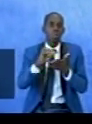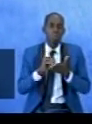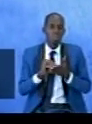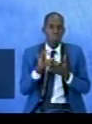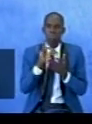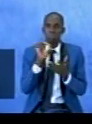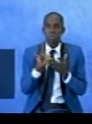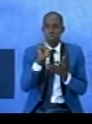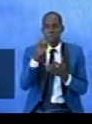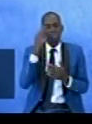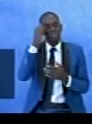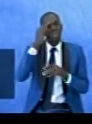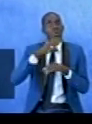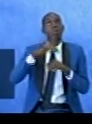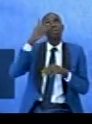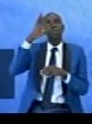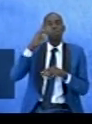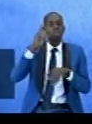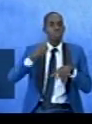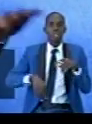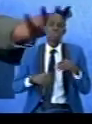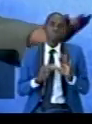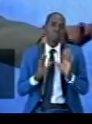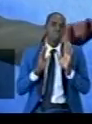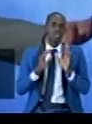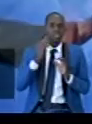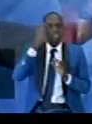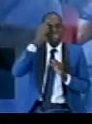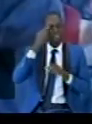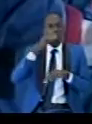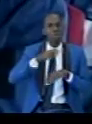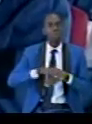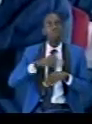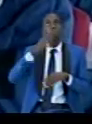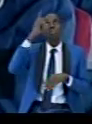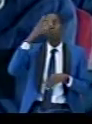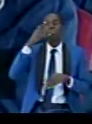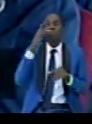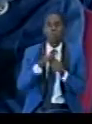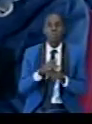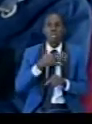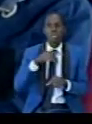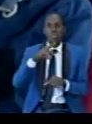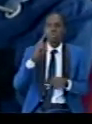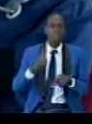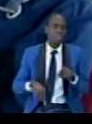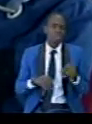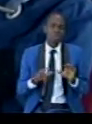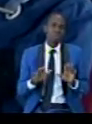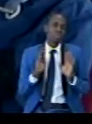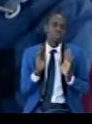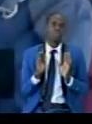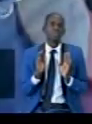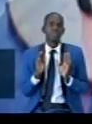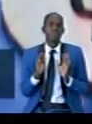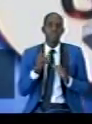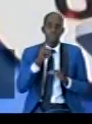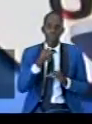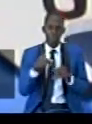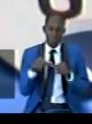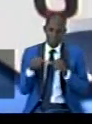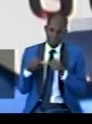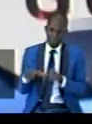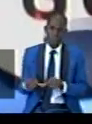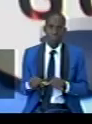Think about his promise, you'll not fear. Think about all his provision for you, and you'll not fear. You stay,